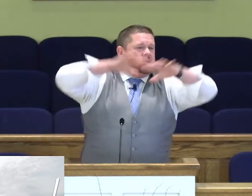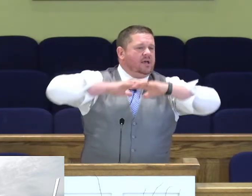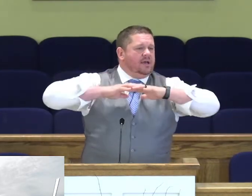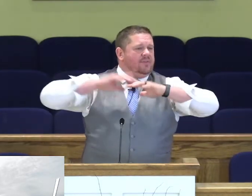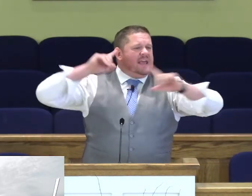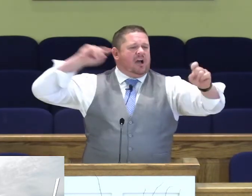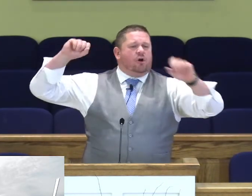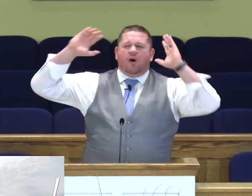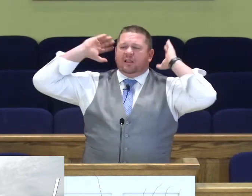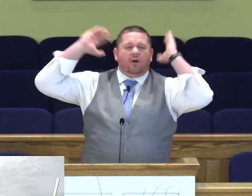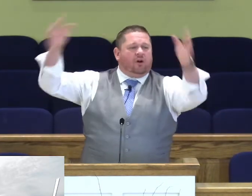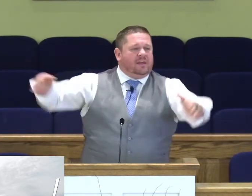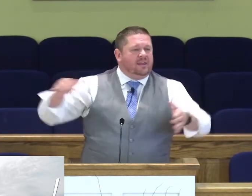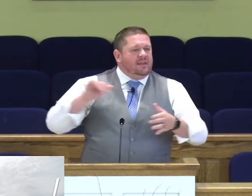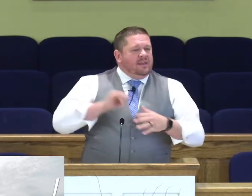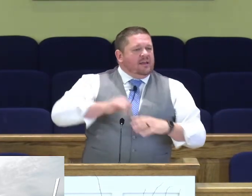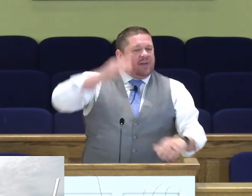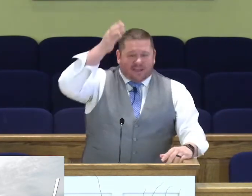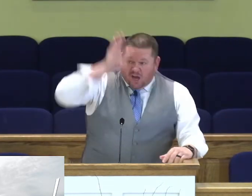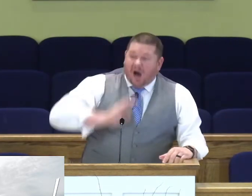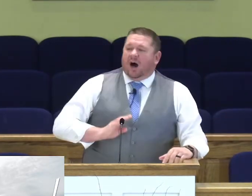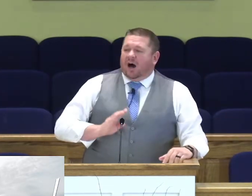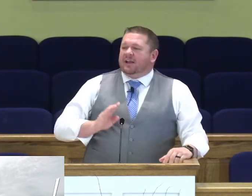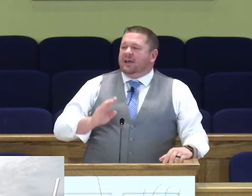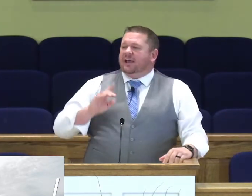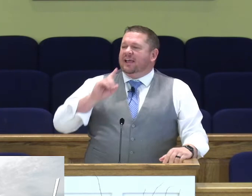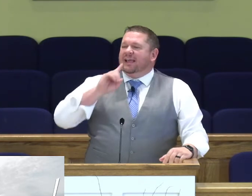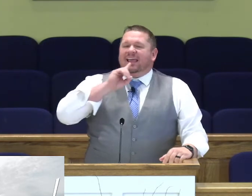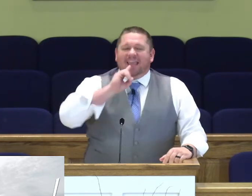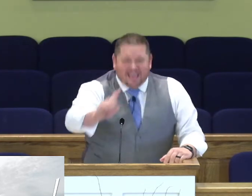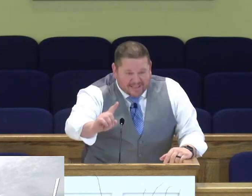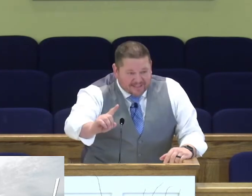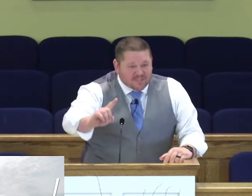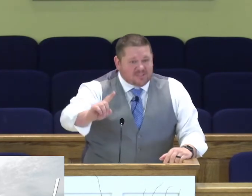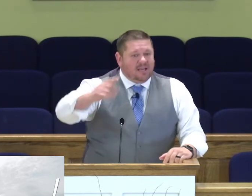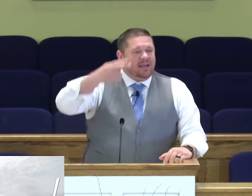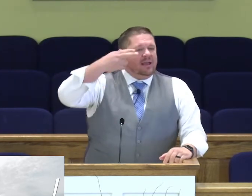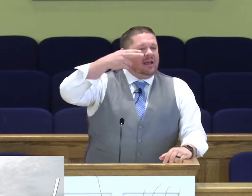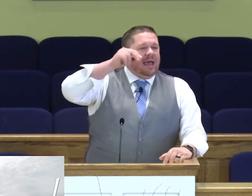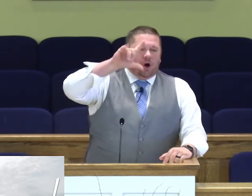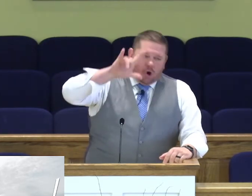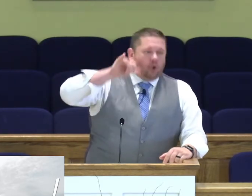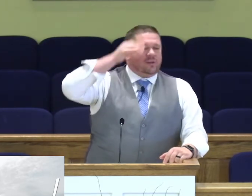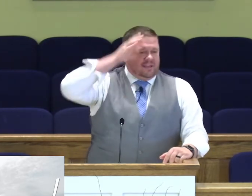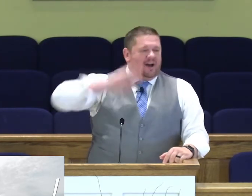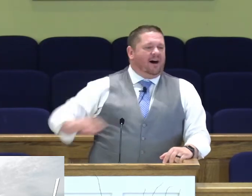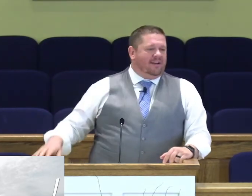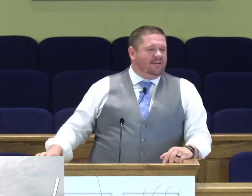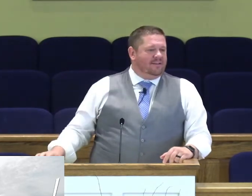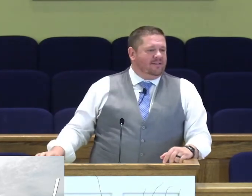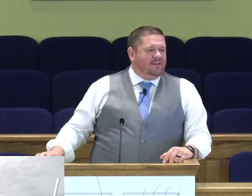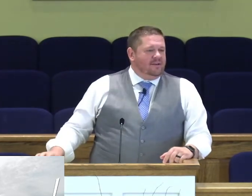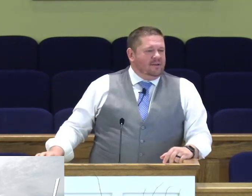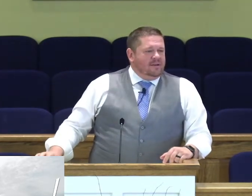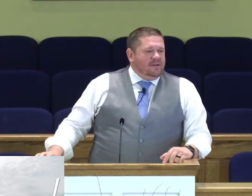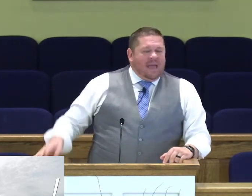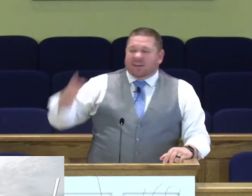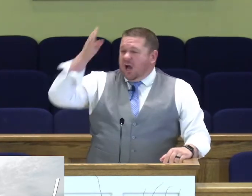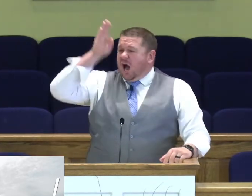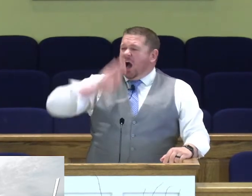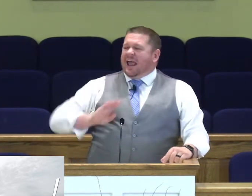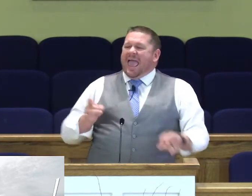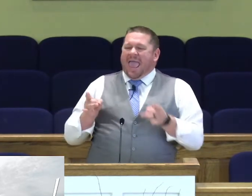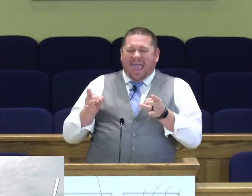us, the echo of all eternity, that God is a holy God.